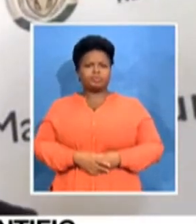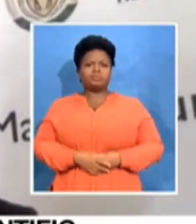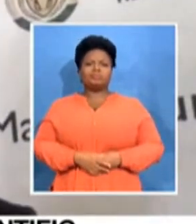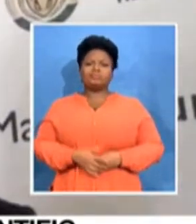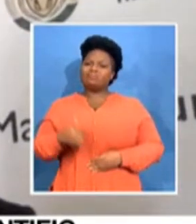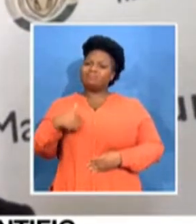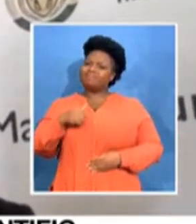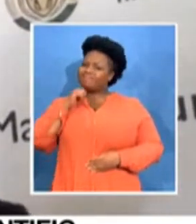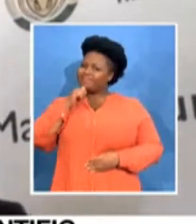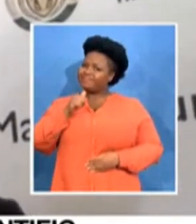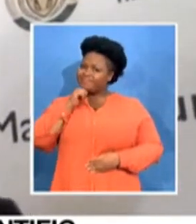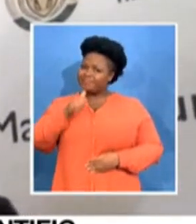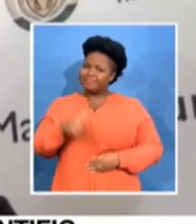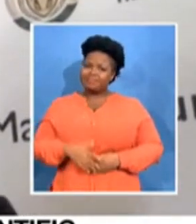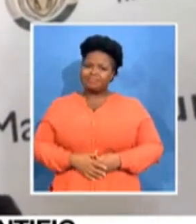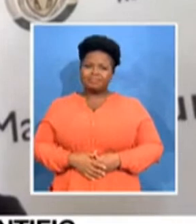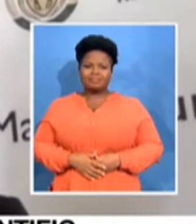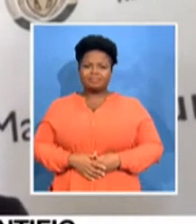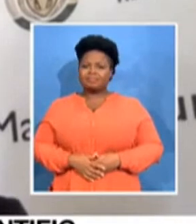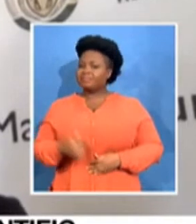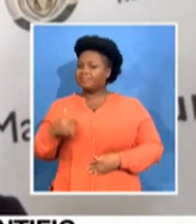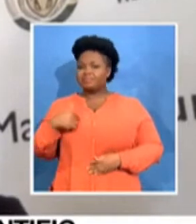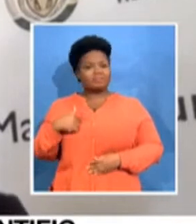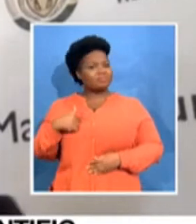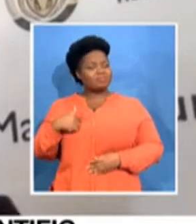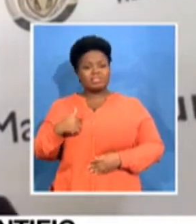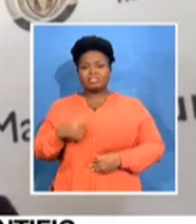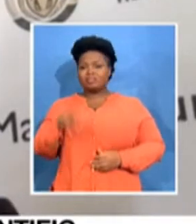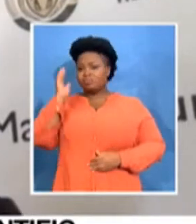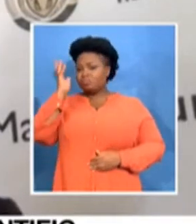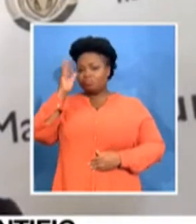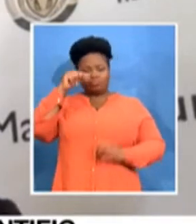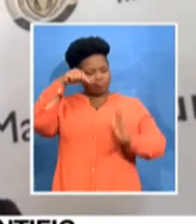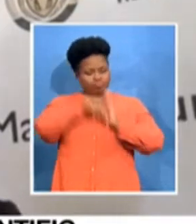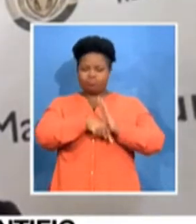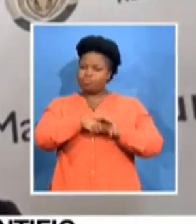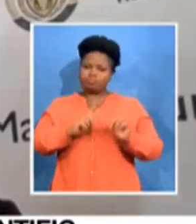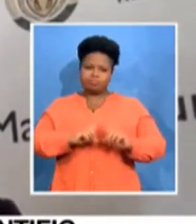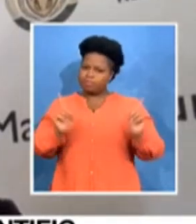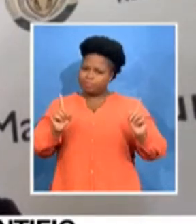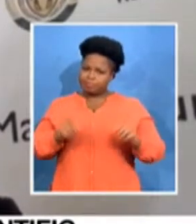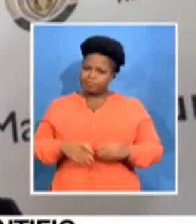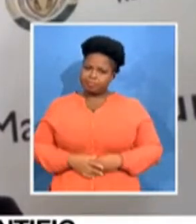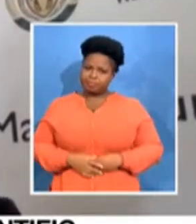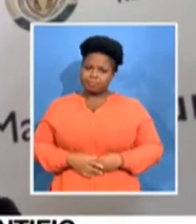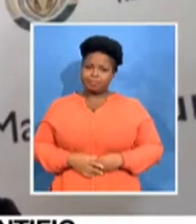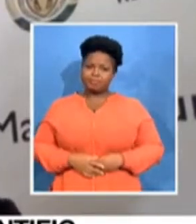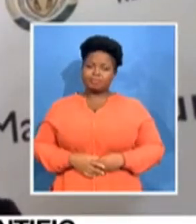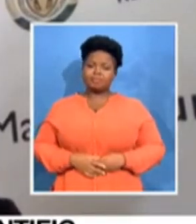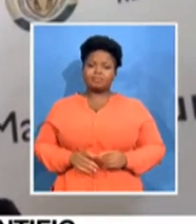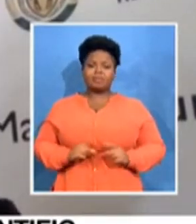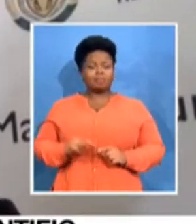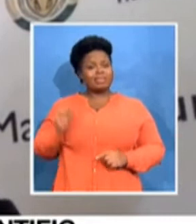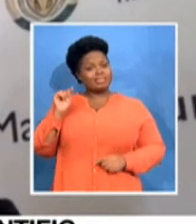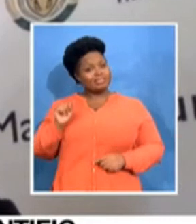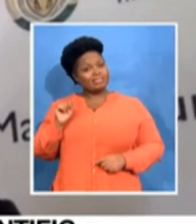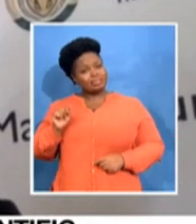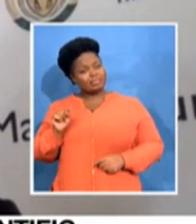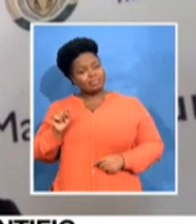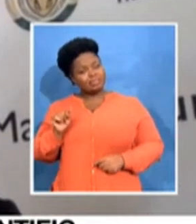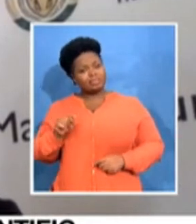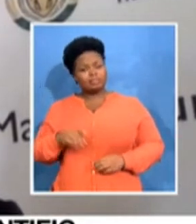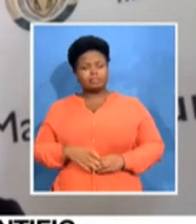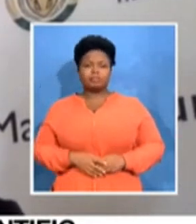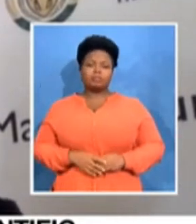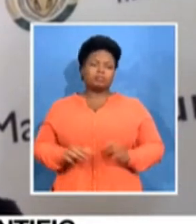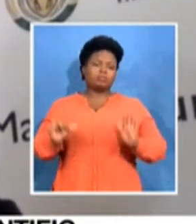to give the details about this, but this is a highly significant finding by our scientists in